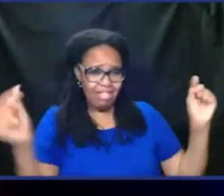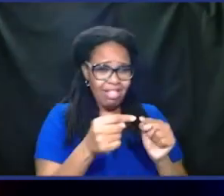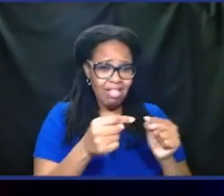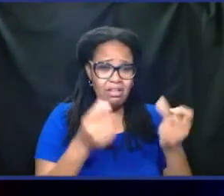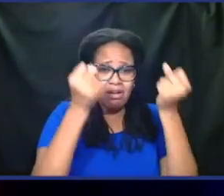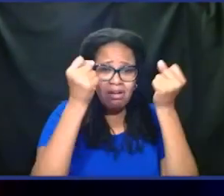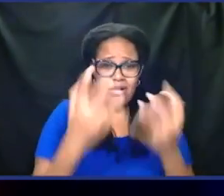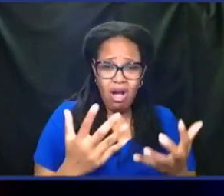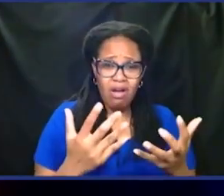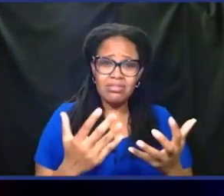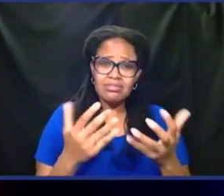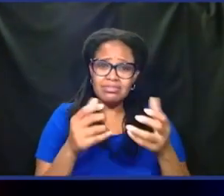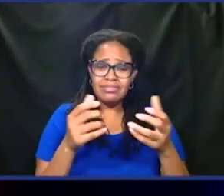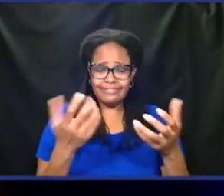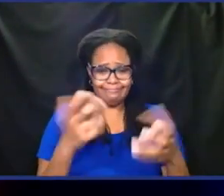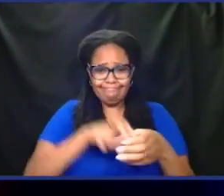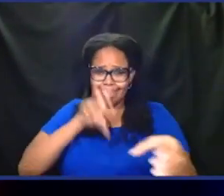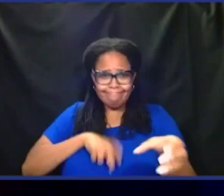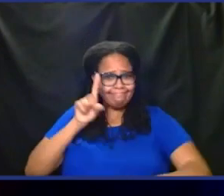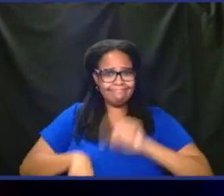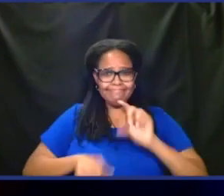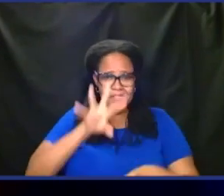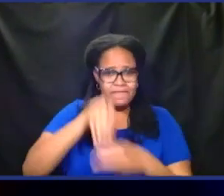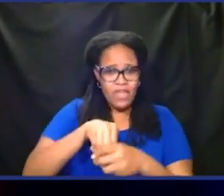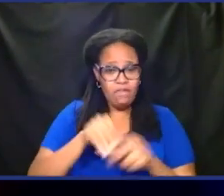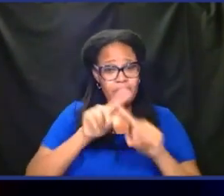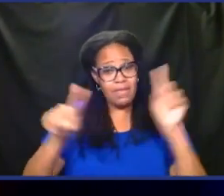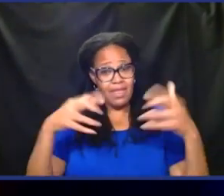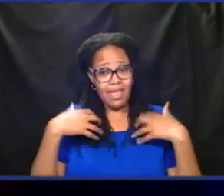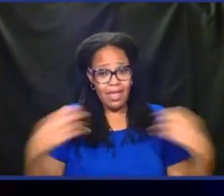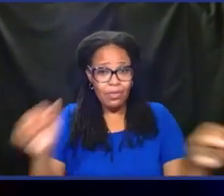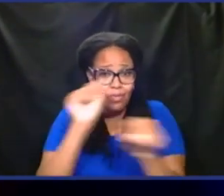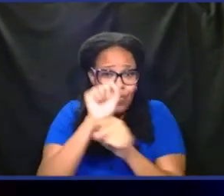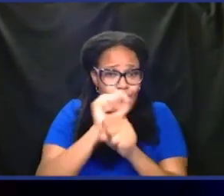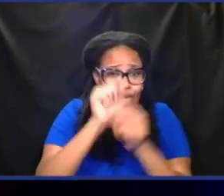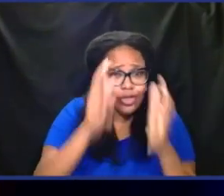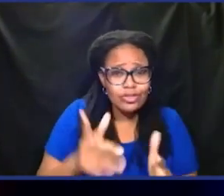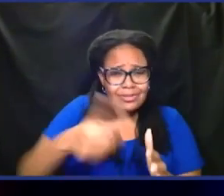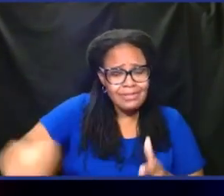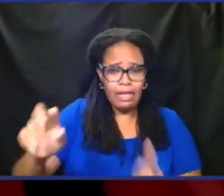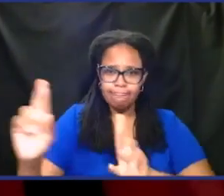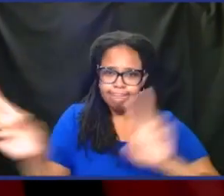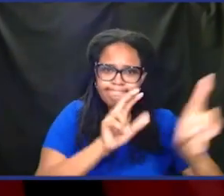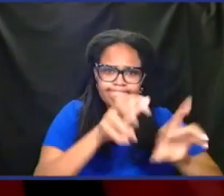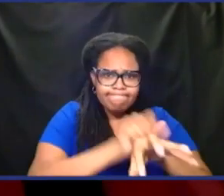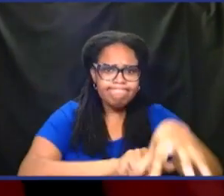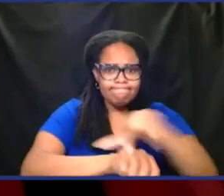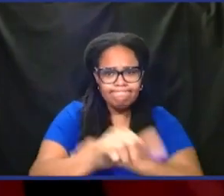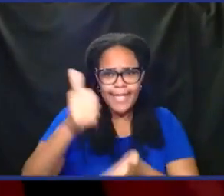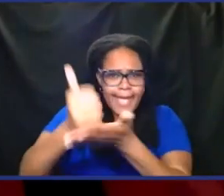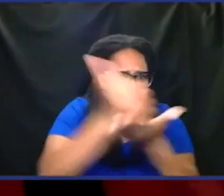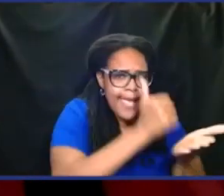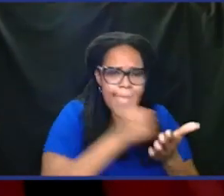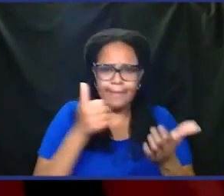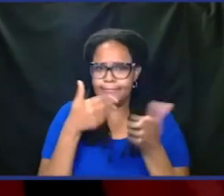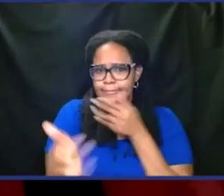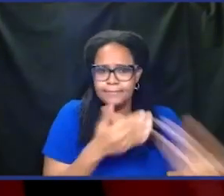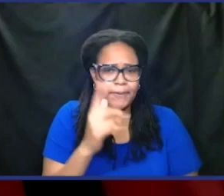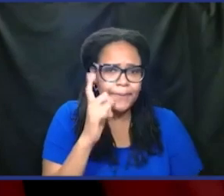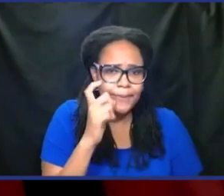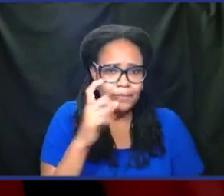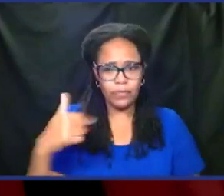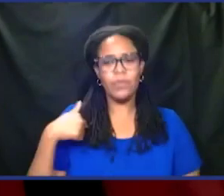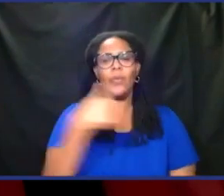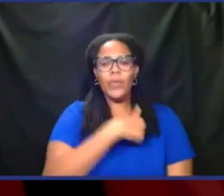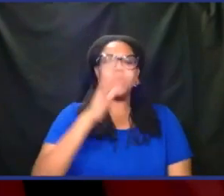on the sidelines. Health workers are always ready to help anyone and everyone. We are going to win the fight